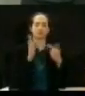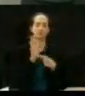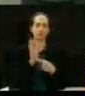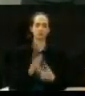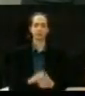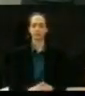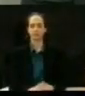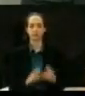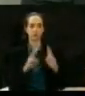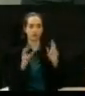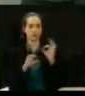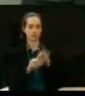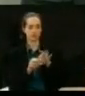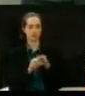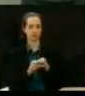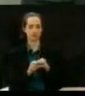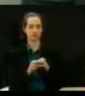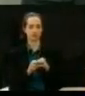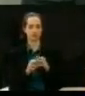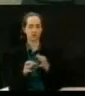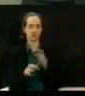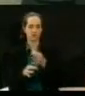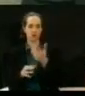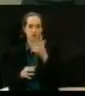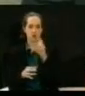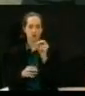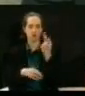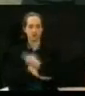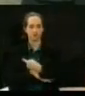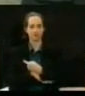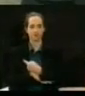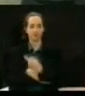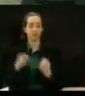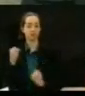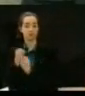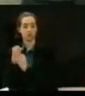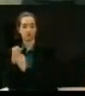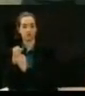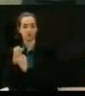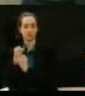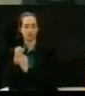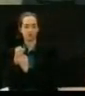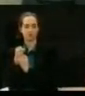30 days. All in favor say aye. Aye. Opposed, no.